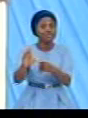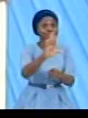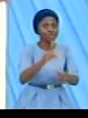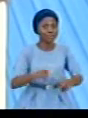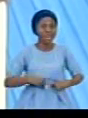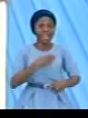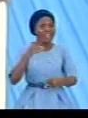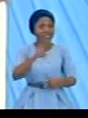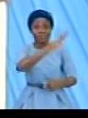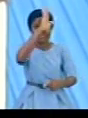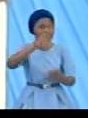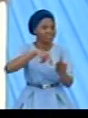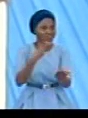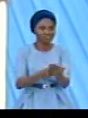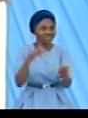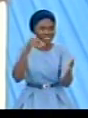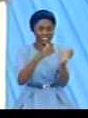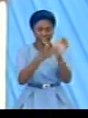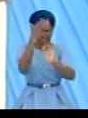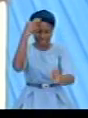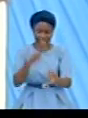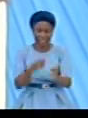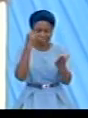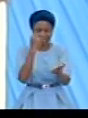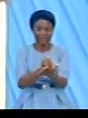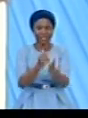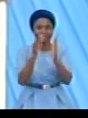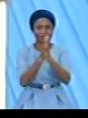fall anymore in Jesus' name.